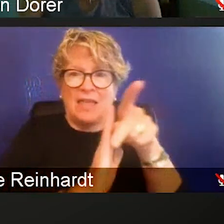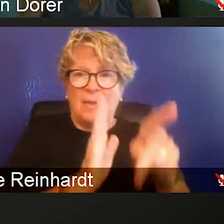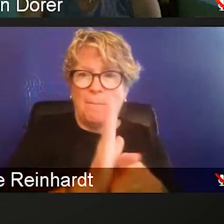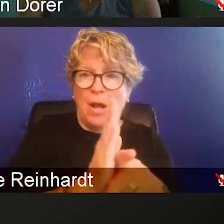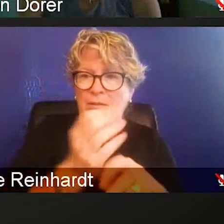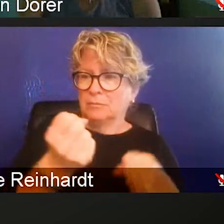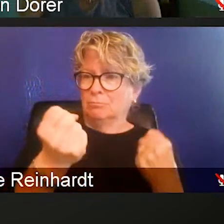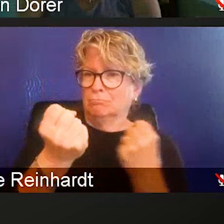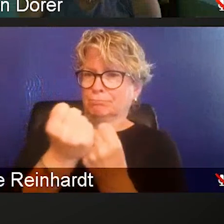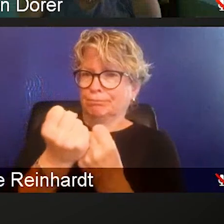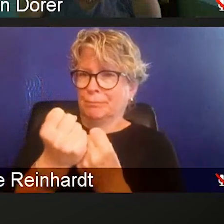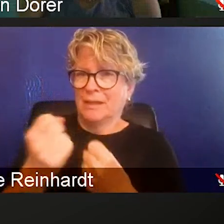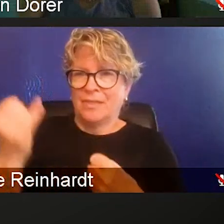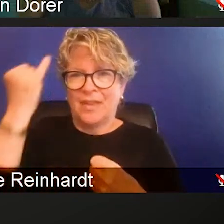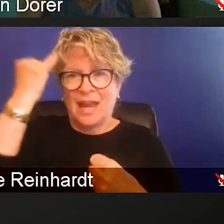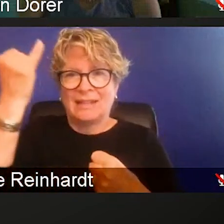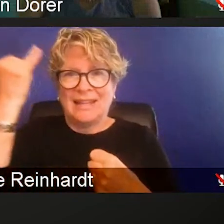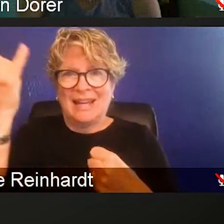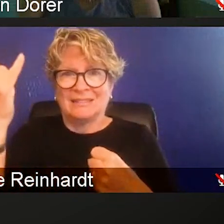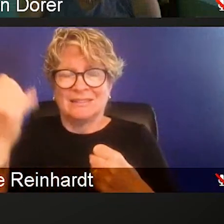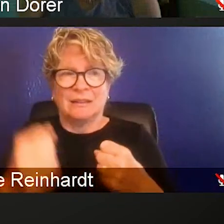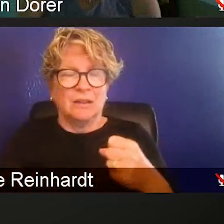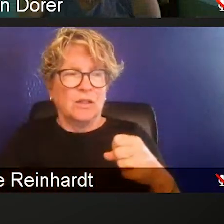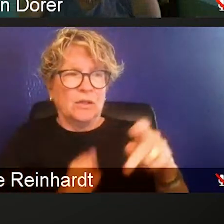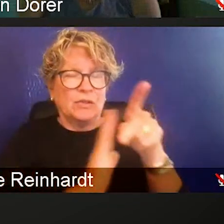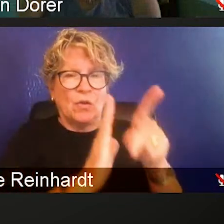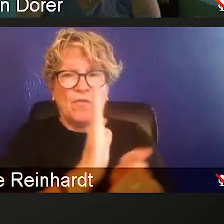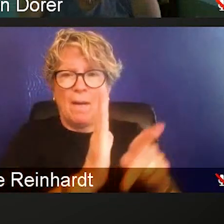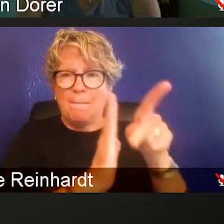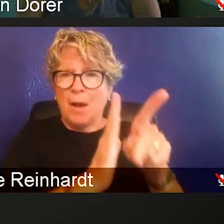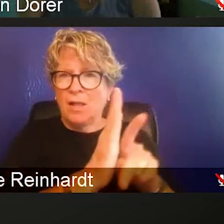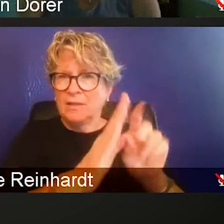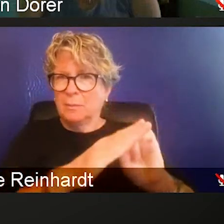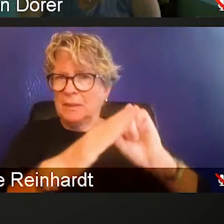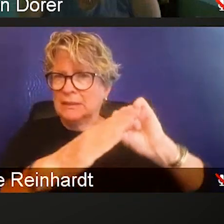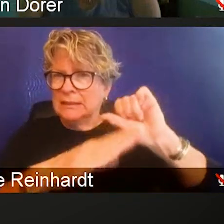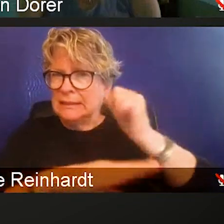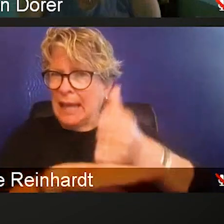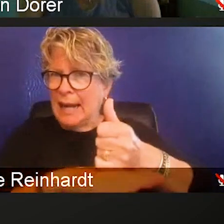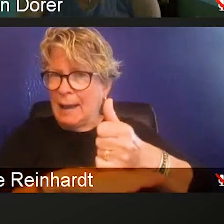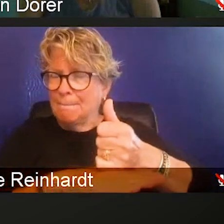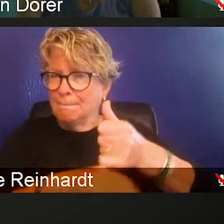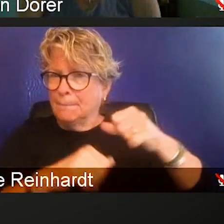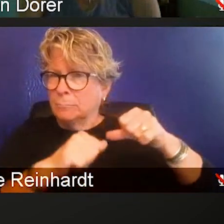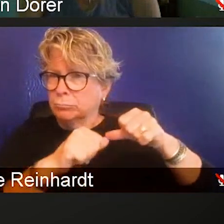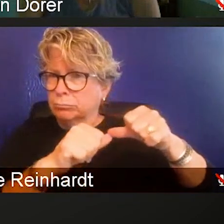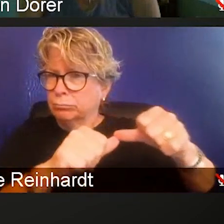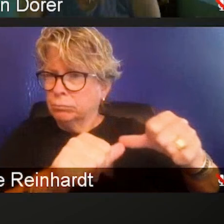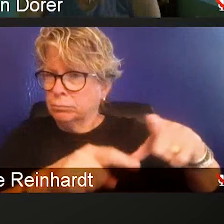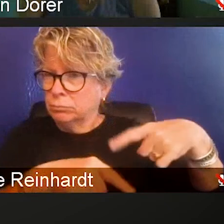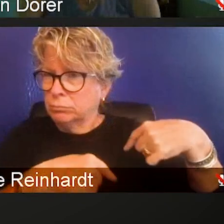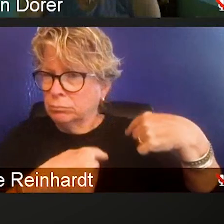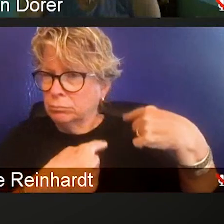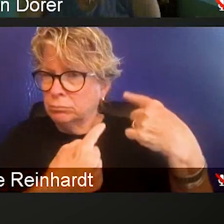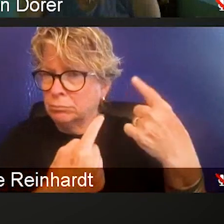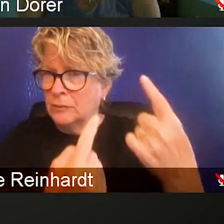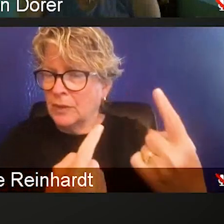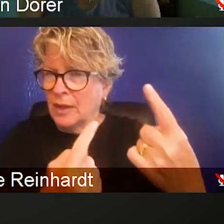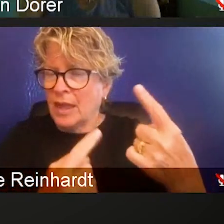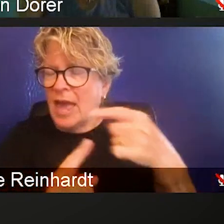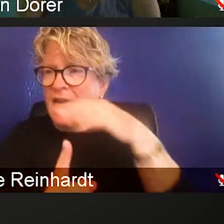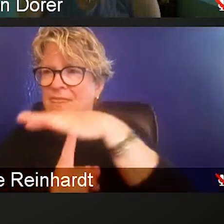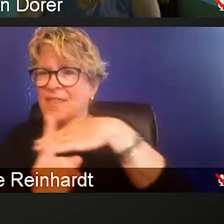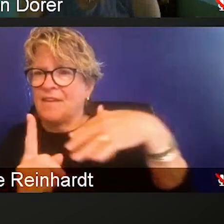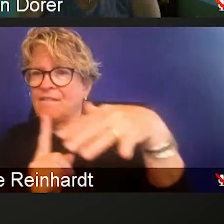And once a policy has been in place for a while and the environment kind of crystallizes around it,